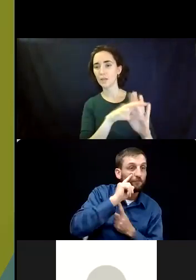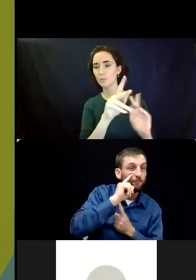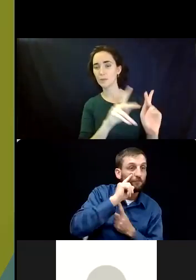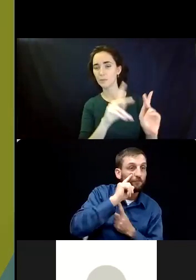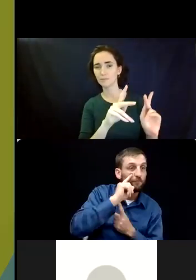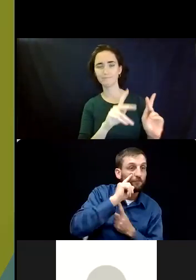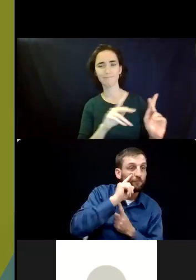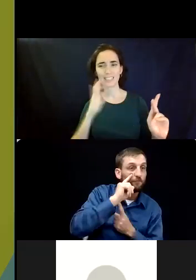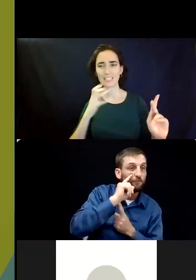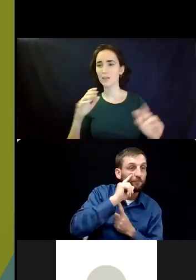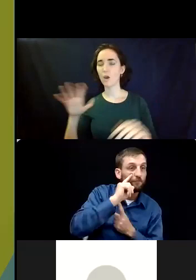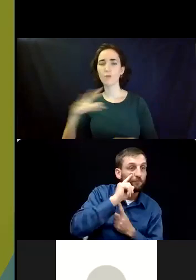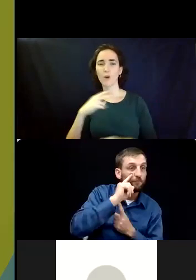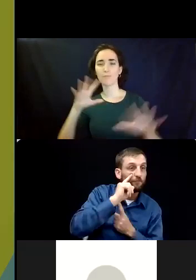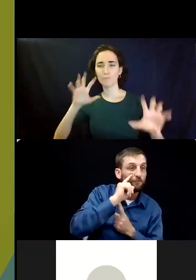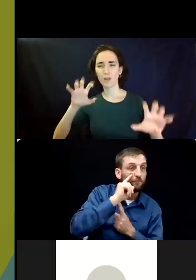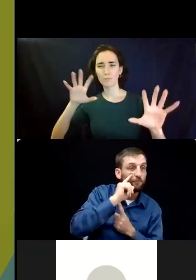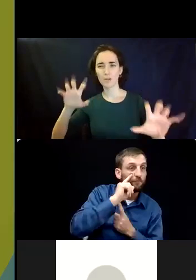but particularly one of their